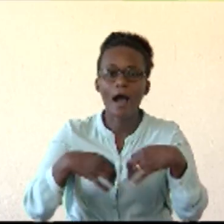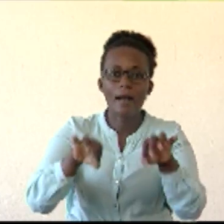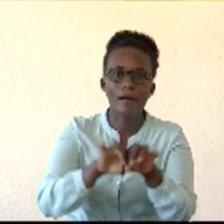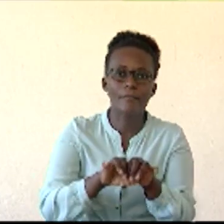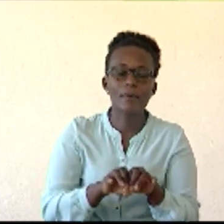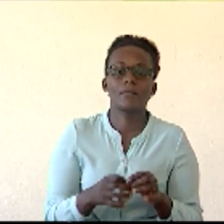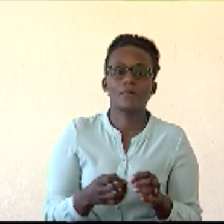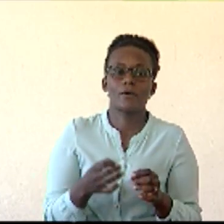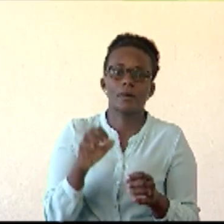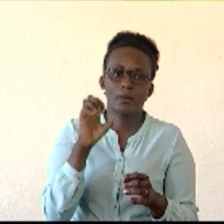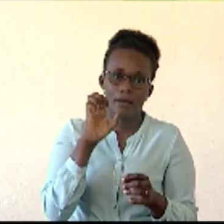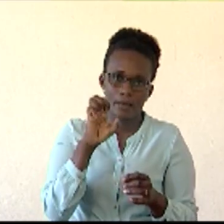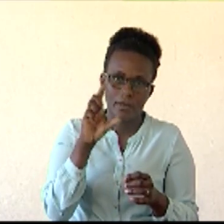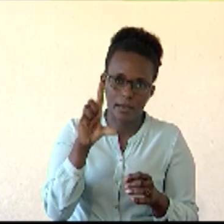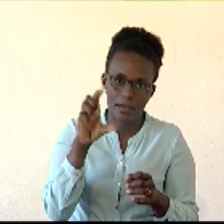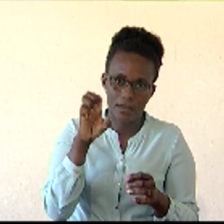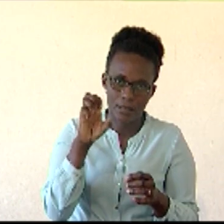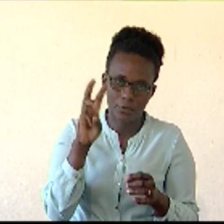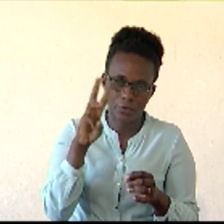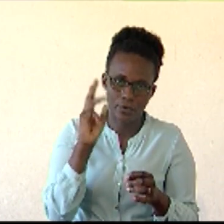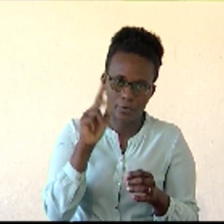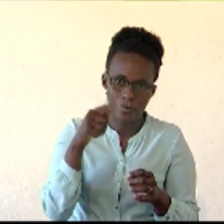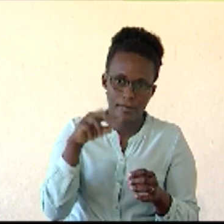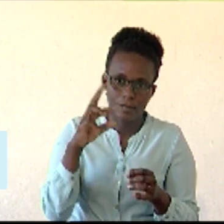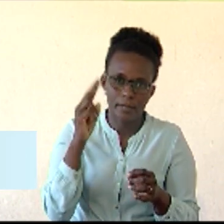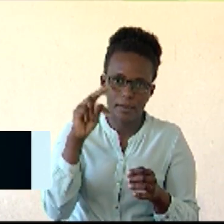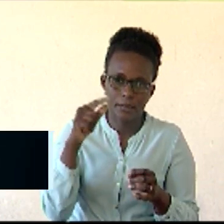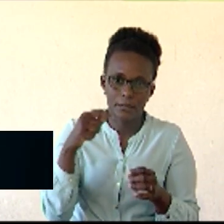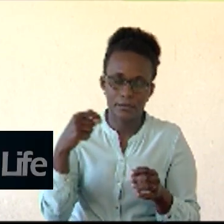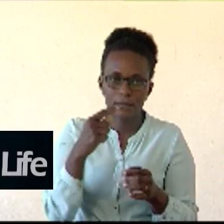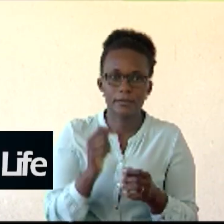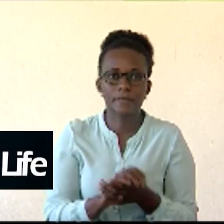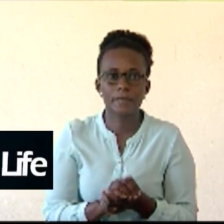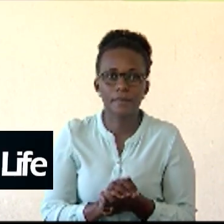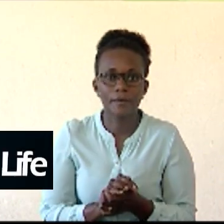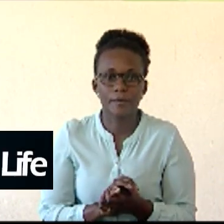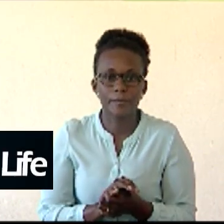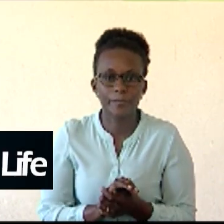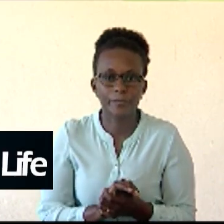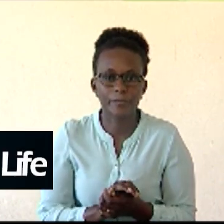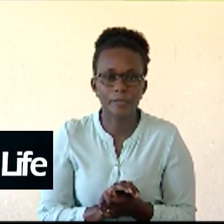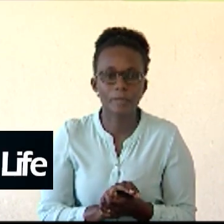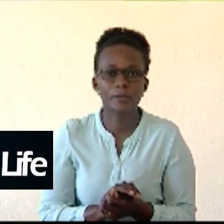uses of the electroplating. So let's look at another use. So we are talking about